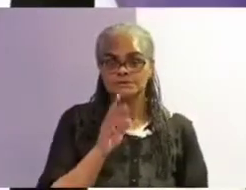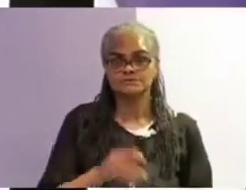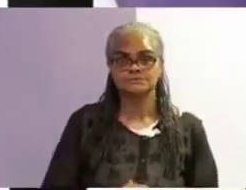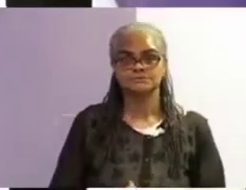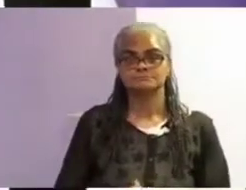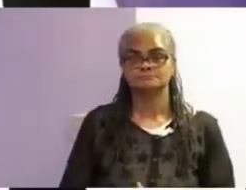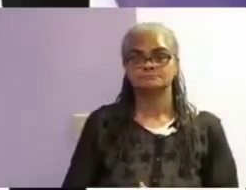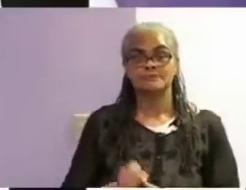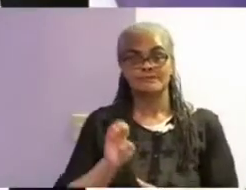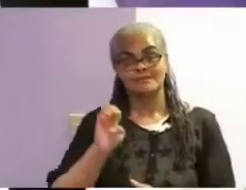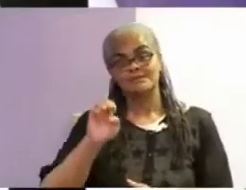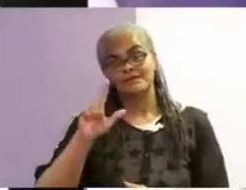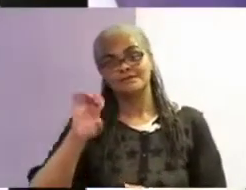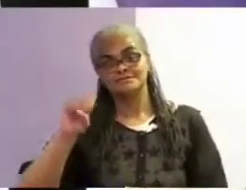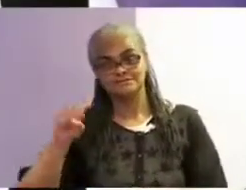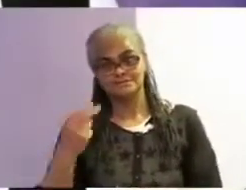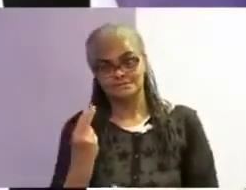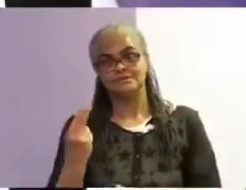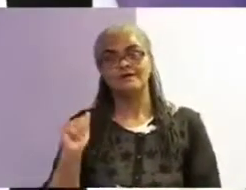Elisha.